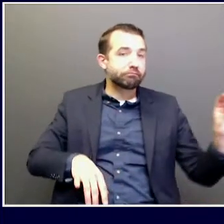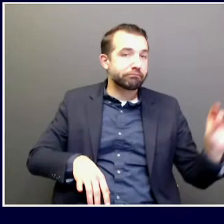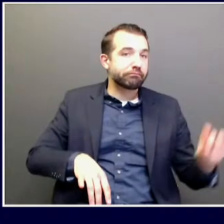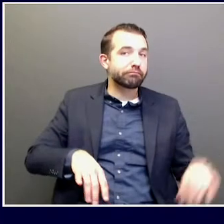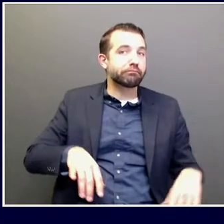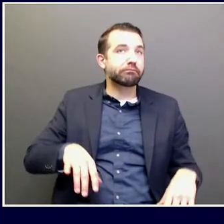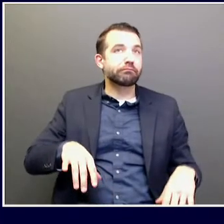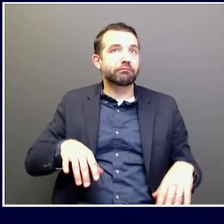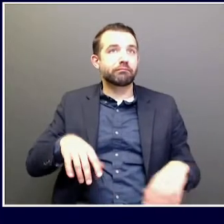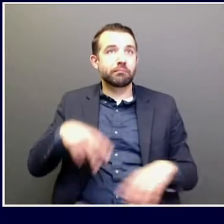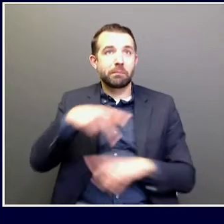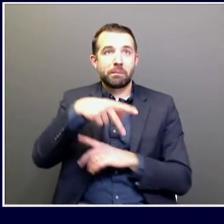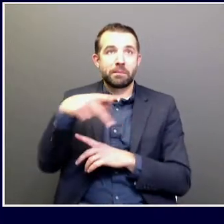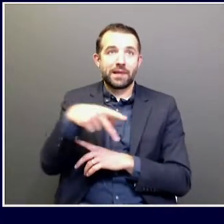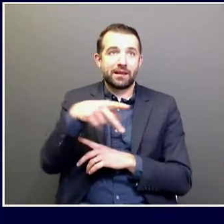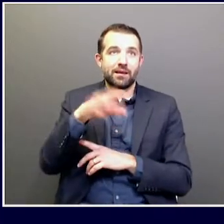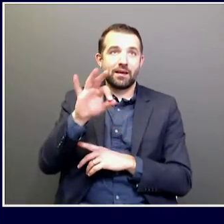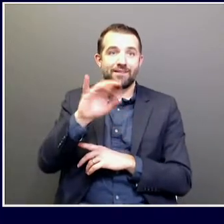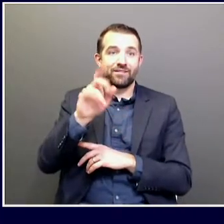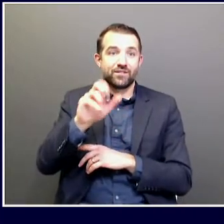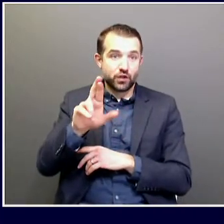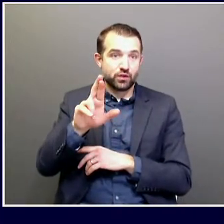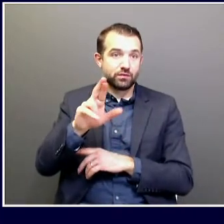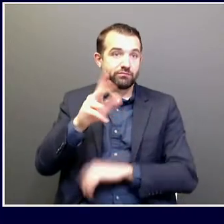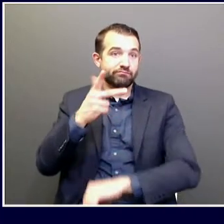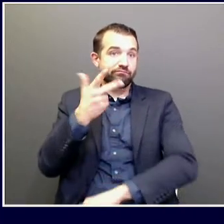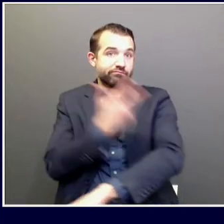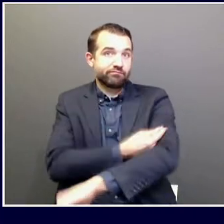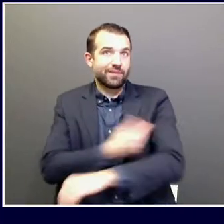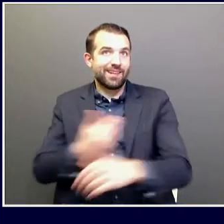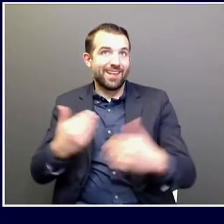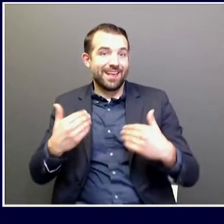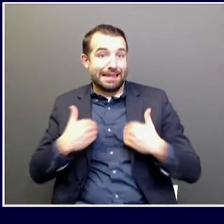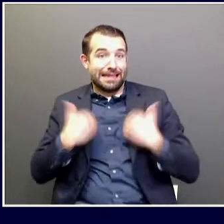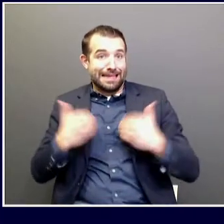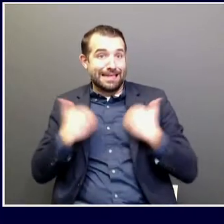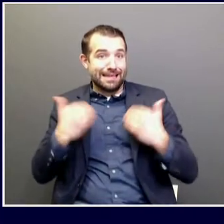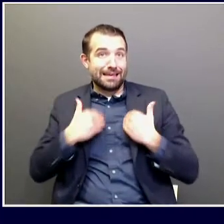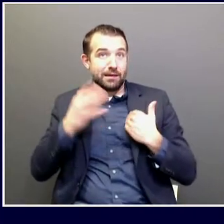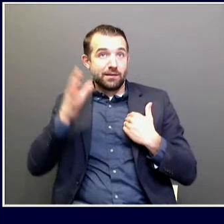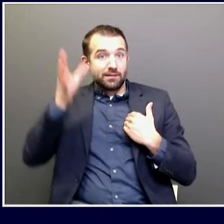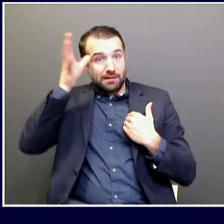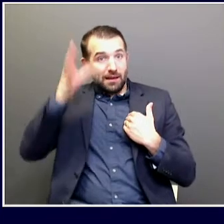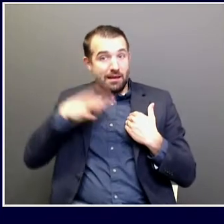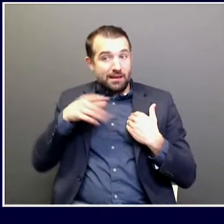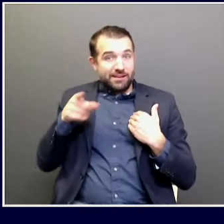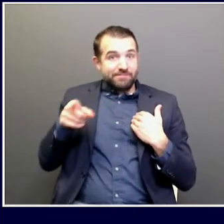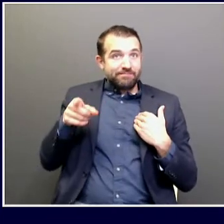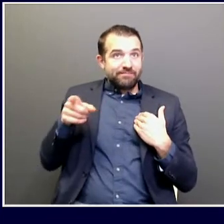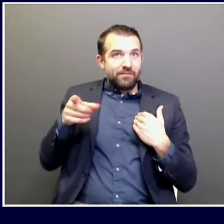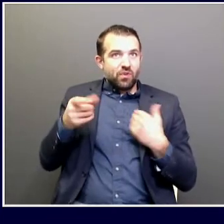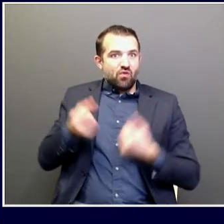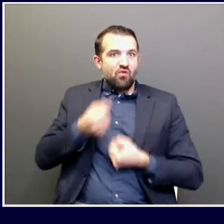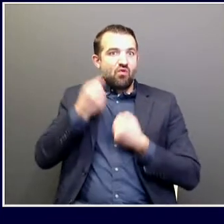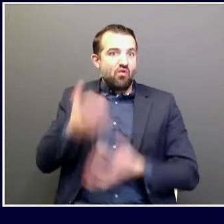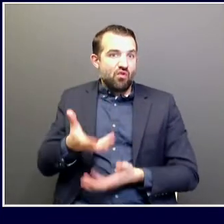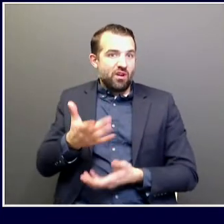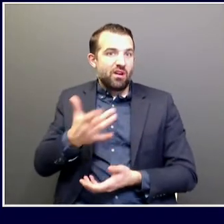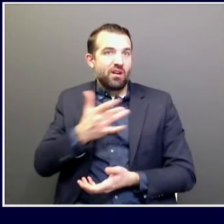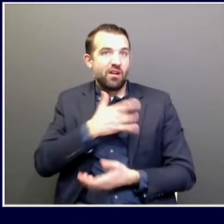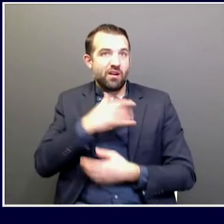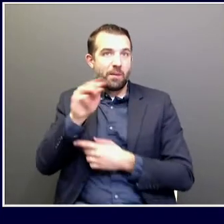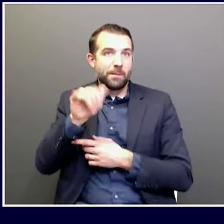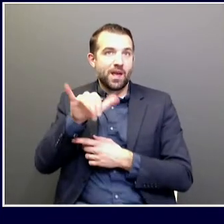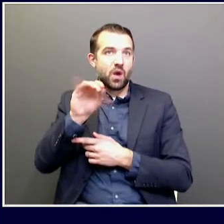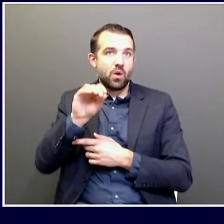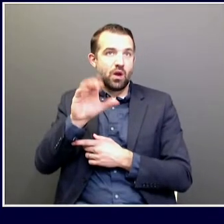in particular, particularly in younger men, has on occasion caused cases of myocarditis. But as you know, Brian,